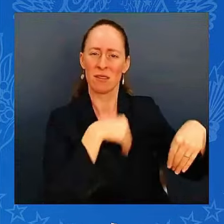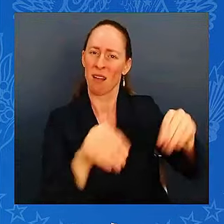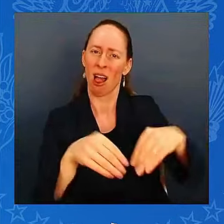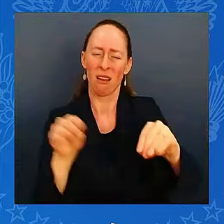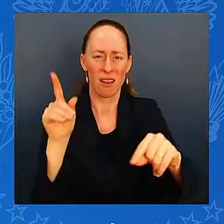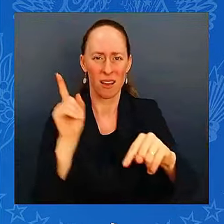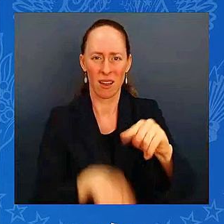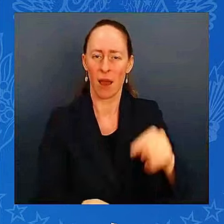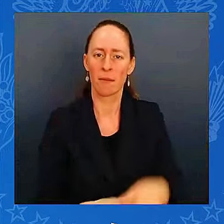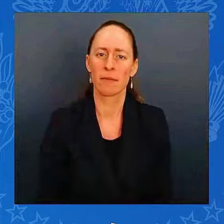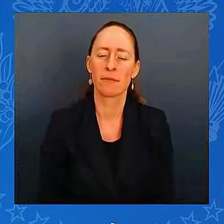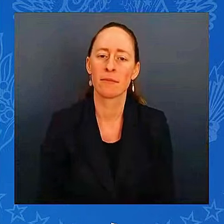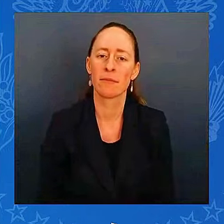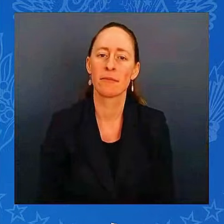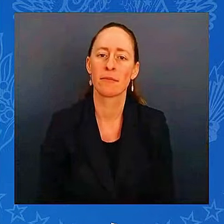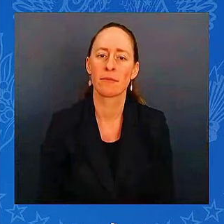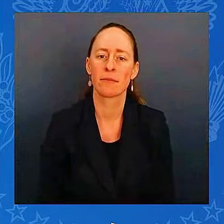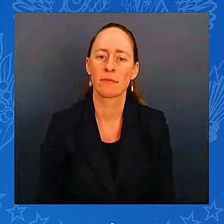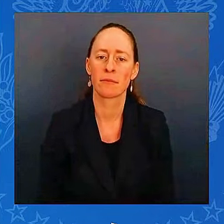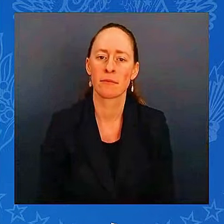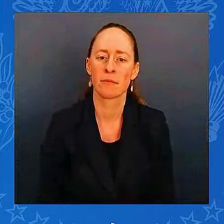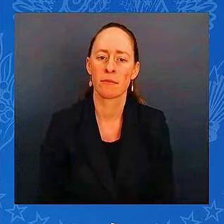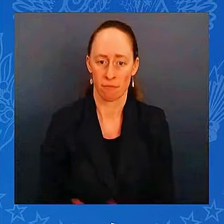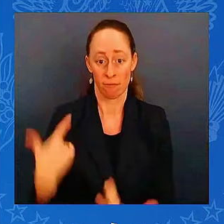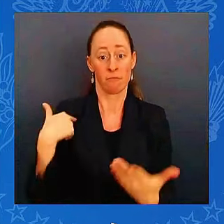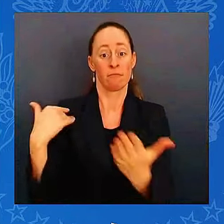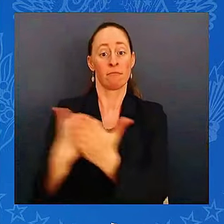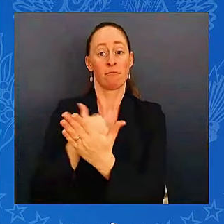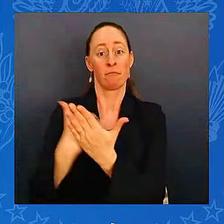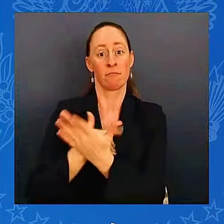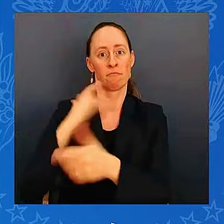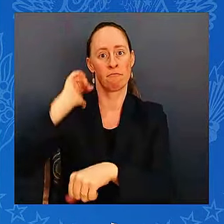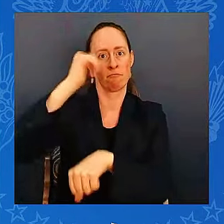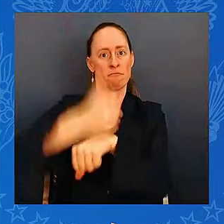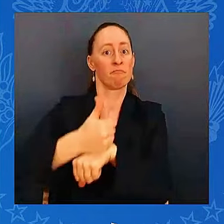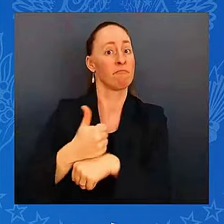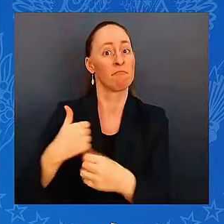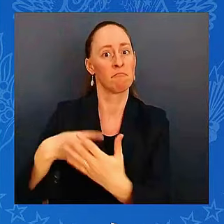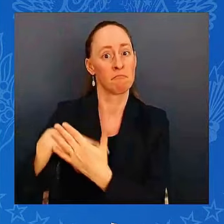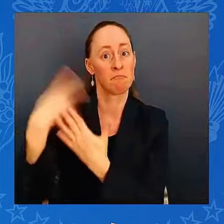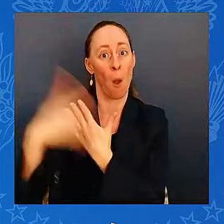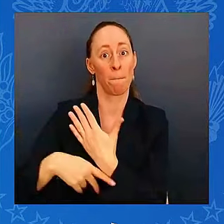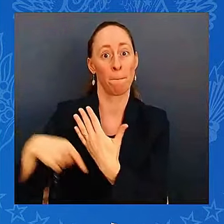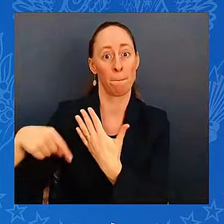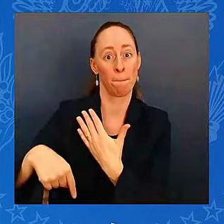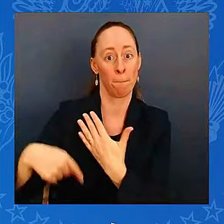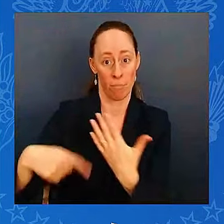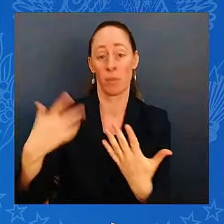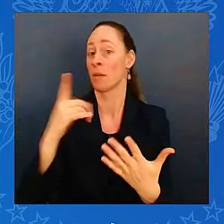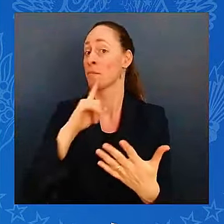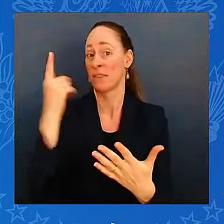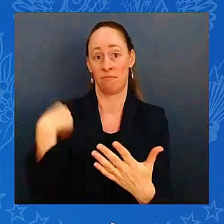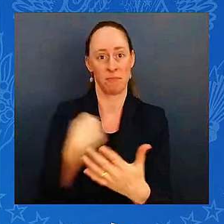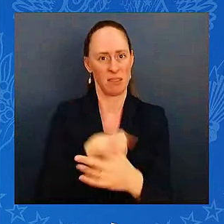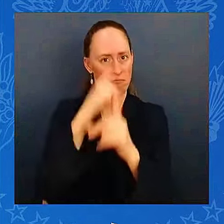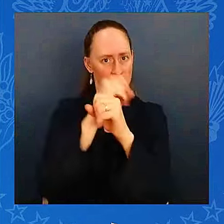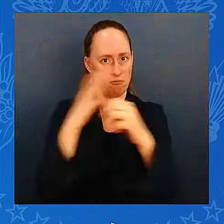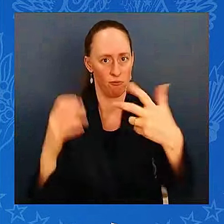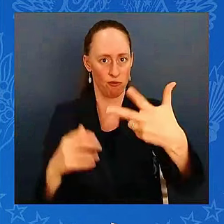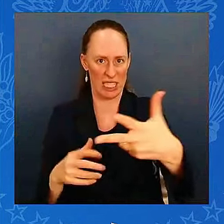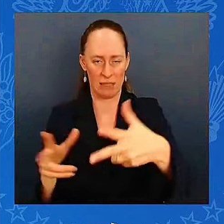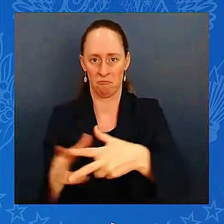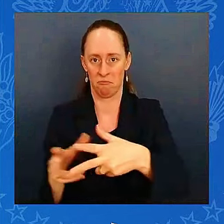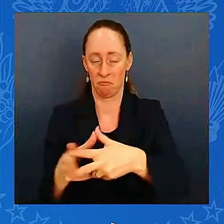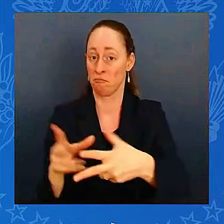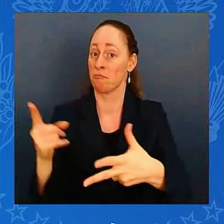today to advance coalition efforts all across three key areas. First, disrupting supply chain,